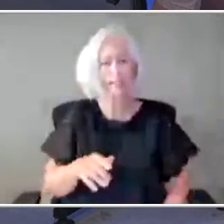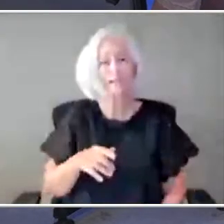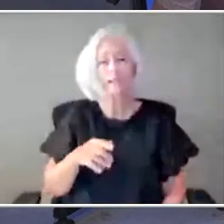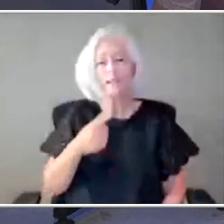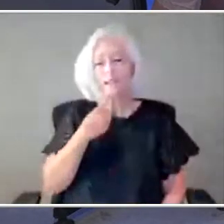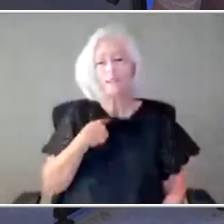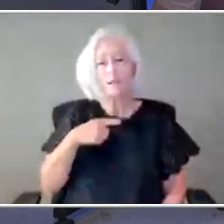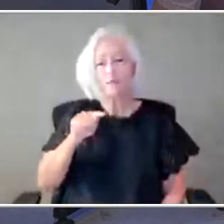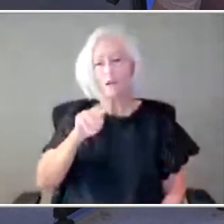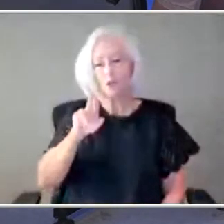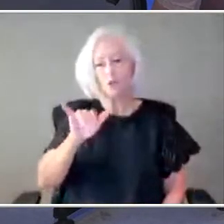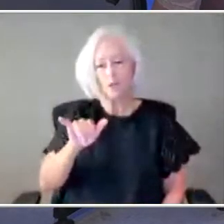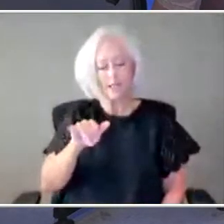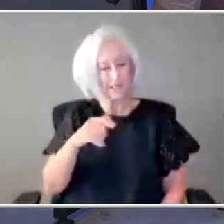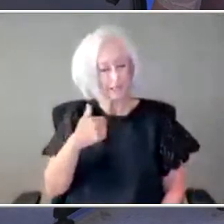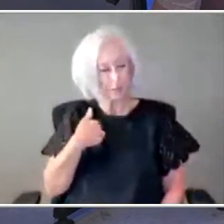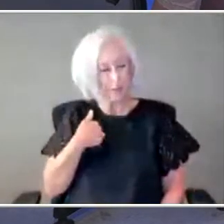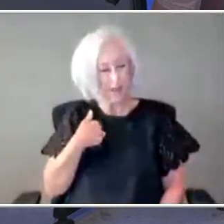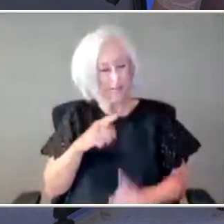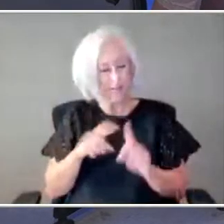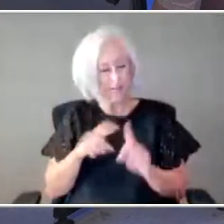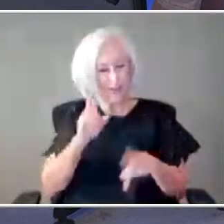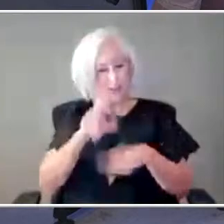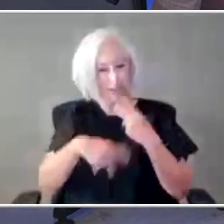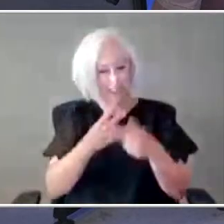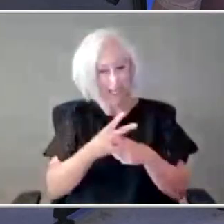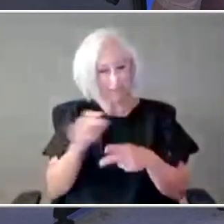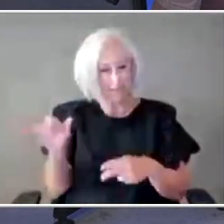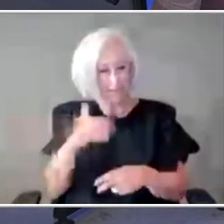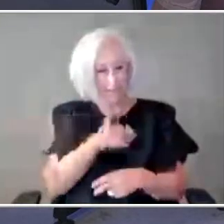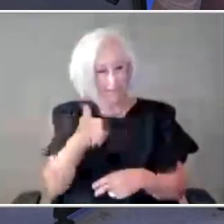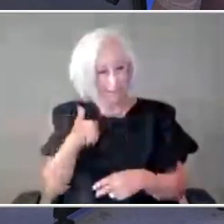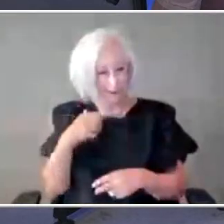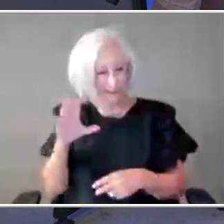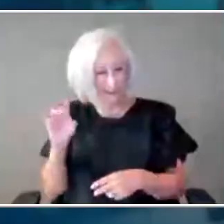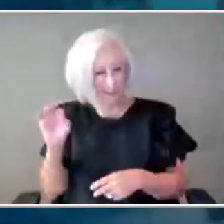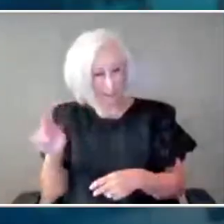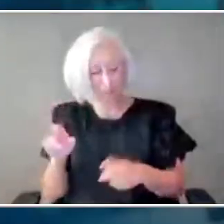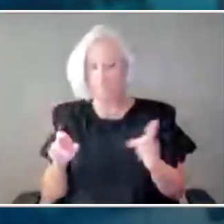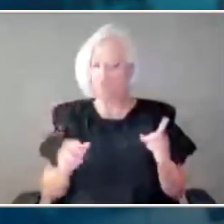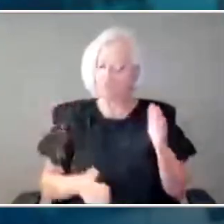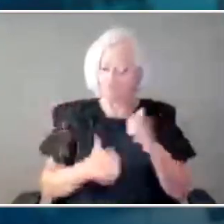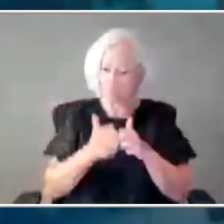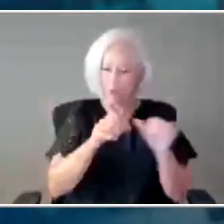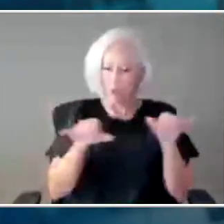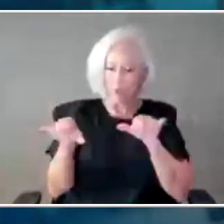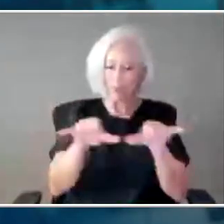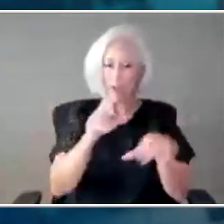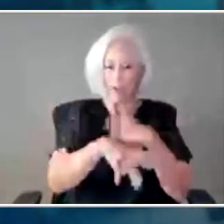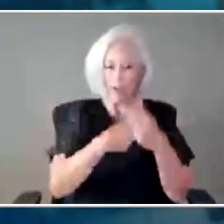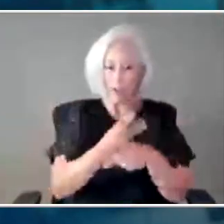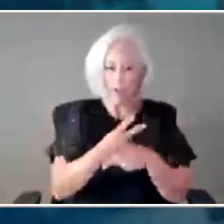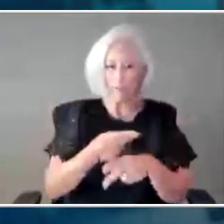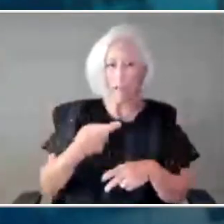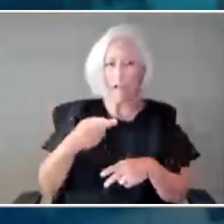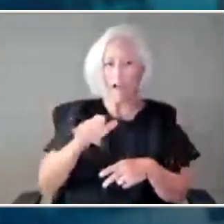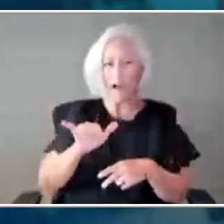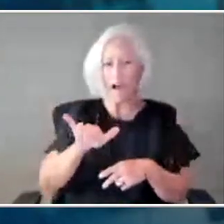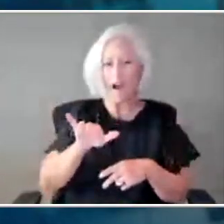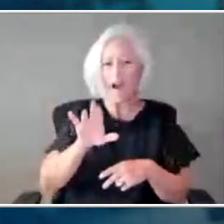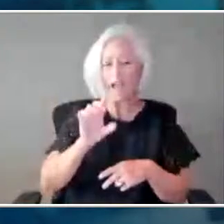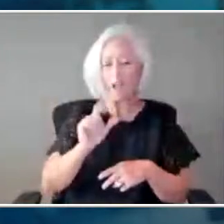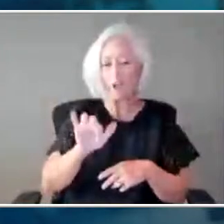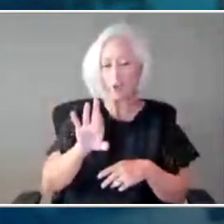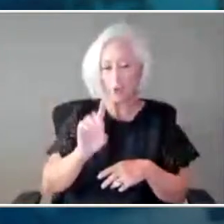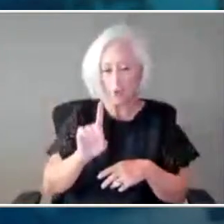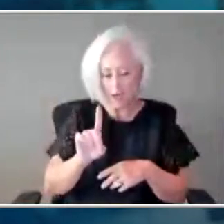different types. Yes. Is it the same for ovarian cancer? It is, yes. So she had the most common type of ovarian cancer, which is high-grade serous ovarian cancer. So that accounts